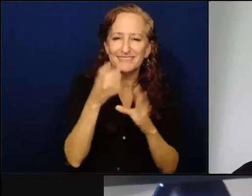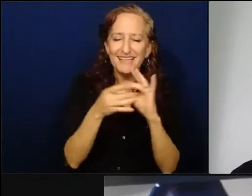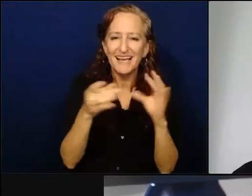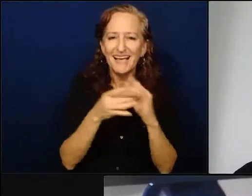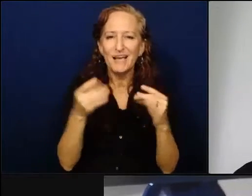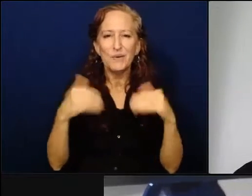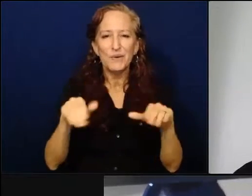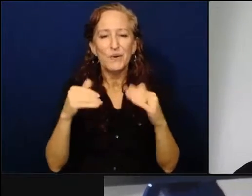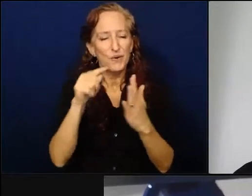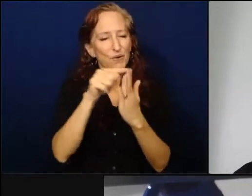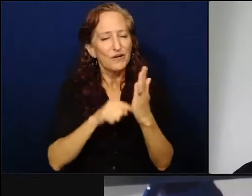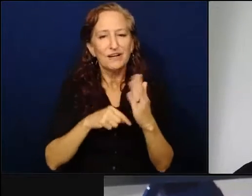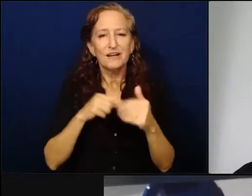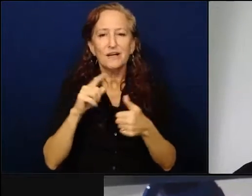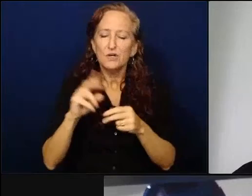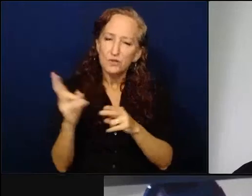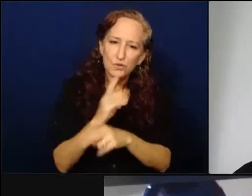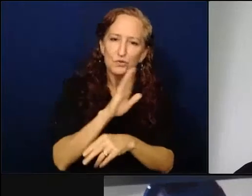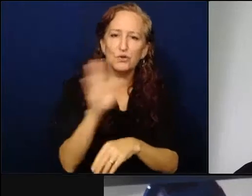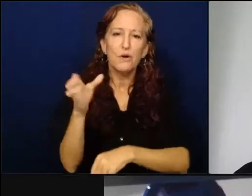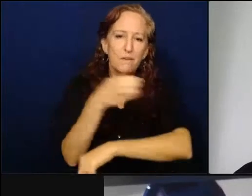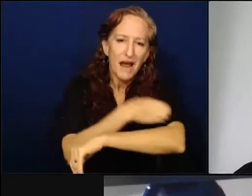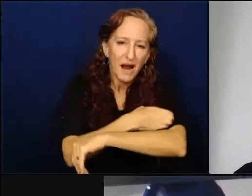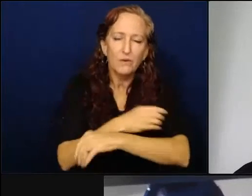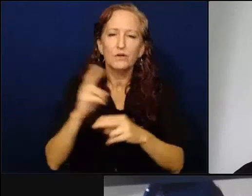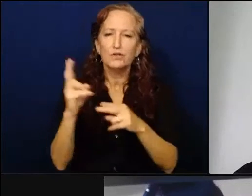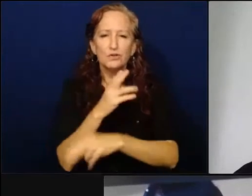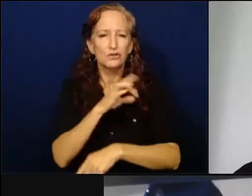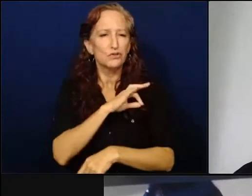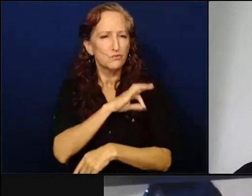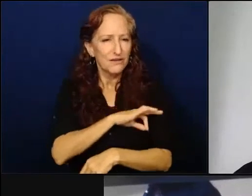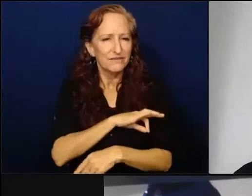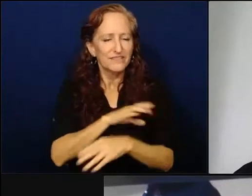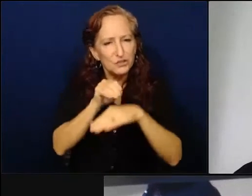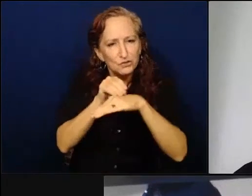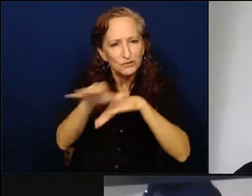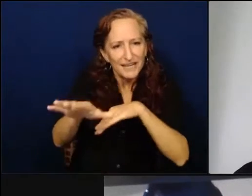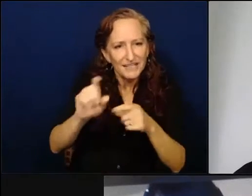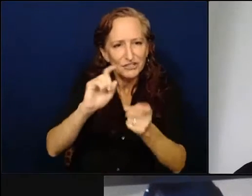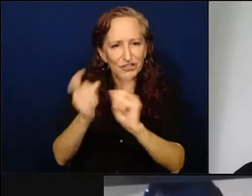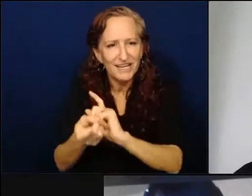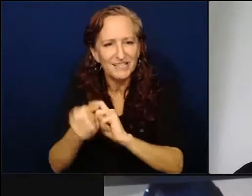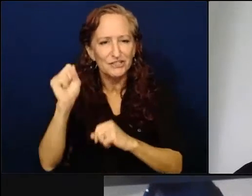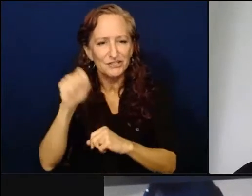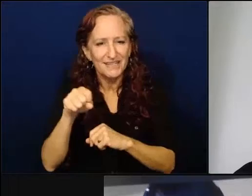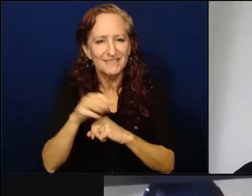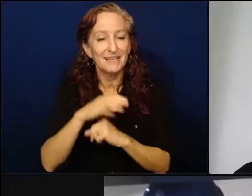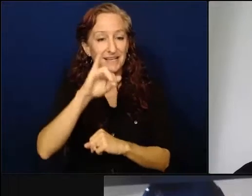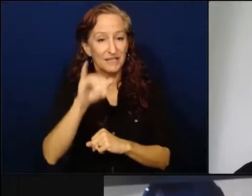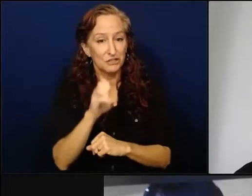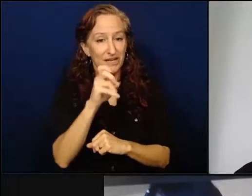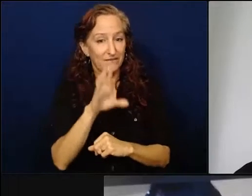really resonate. One, use your power, use your privilege to create change. Jennifer, you shared that you really need to increase that funnel